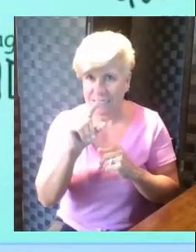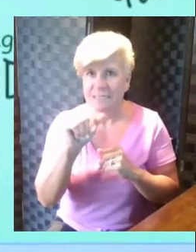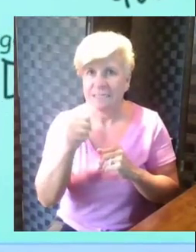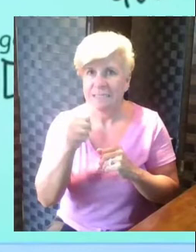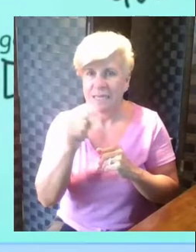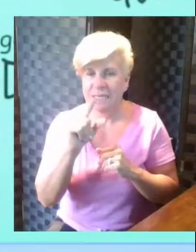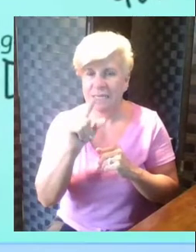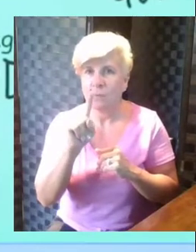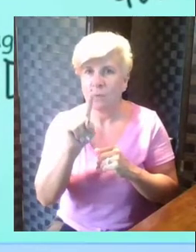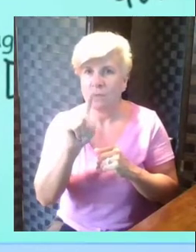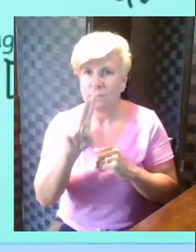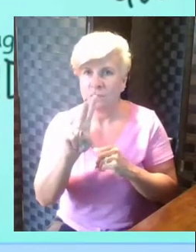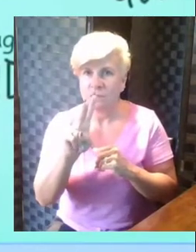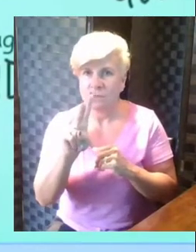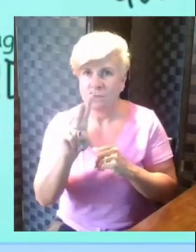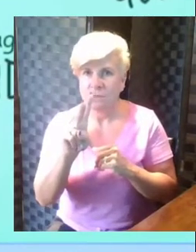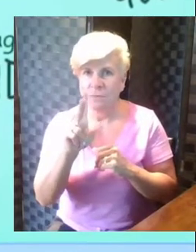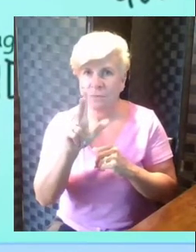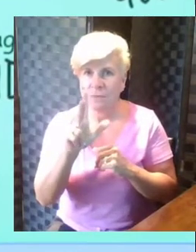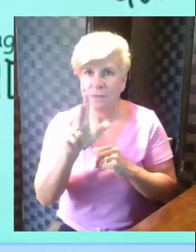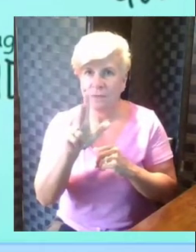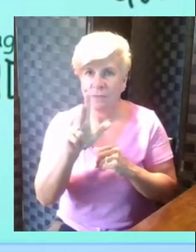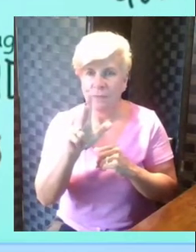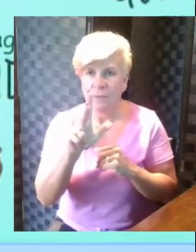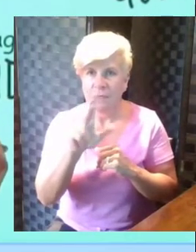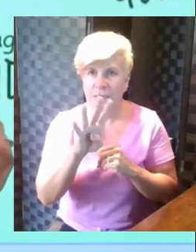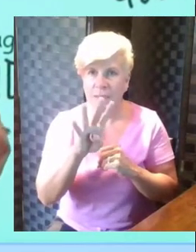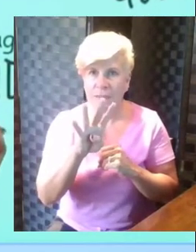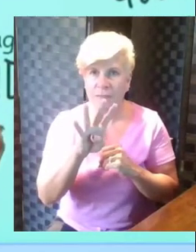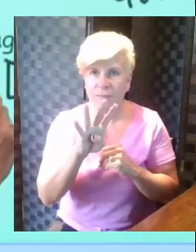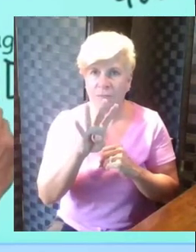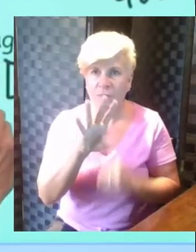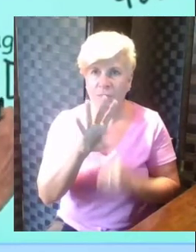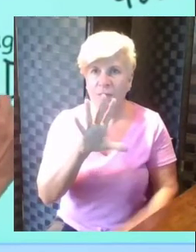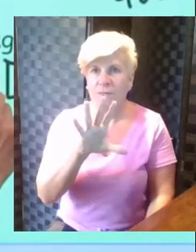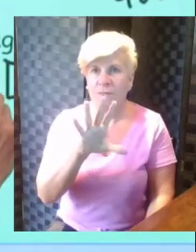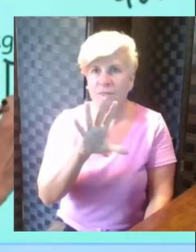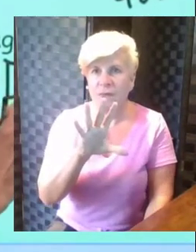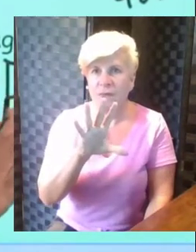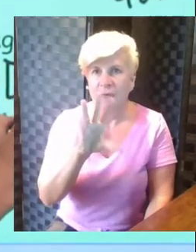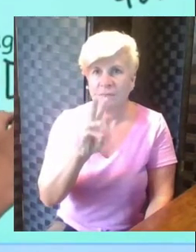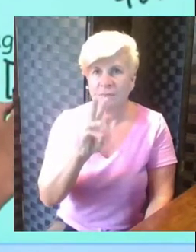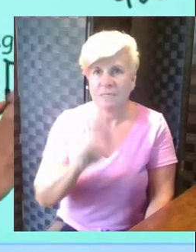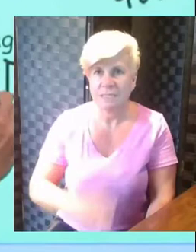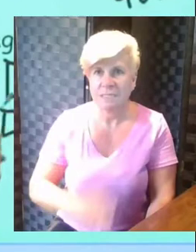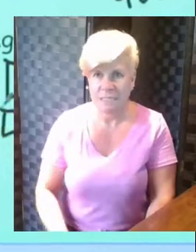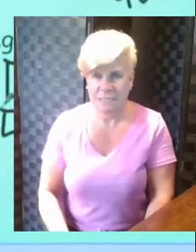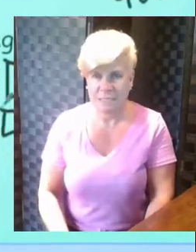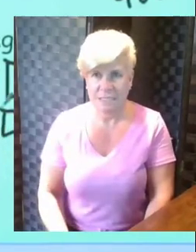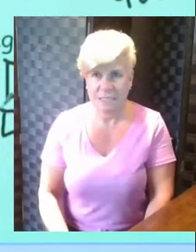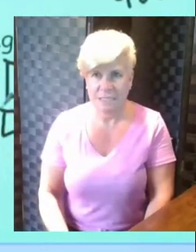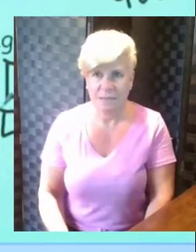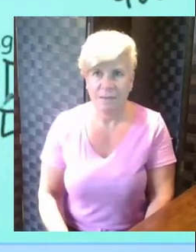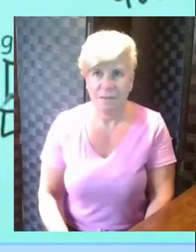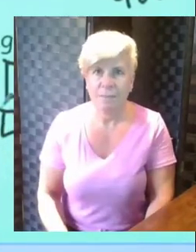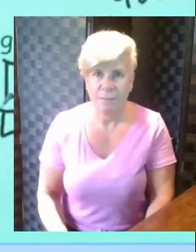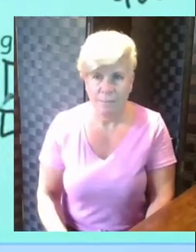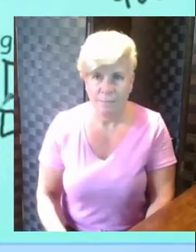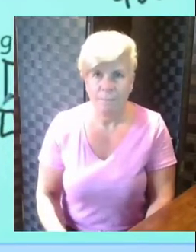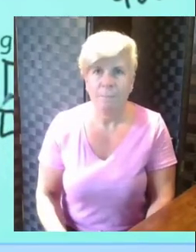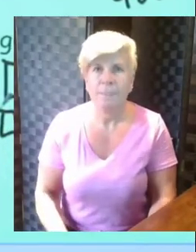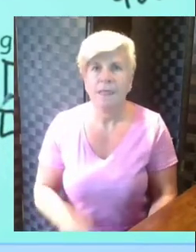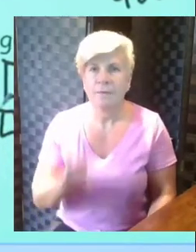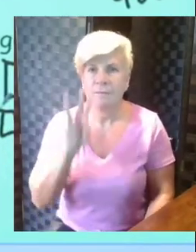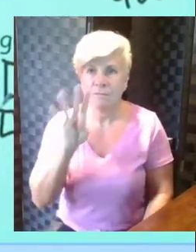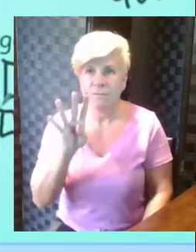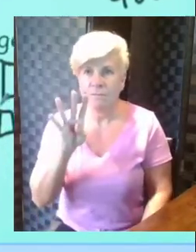60. 1, 2, 3, 4, 5, 6 tens is going to give me